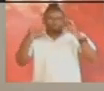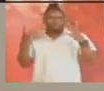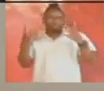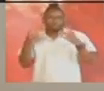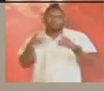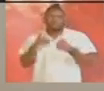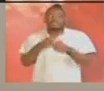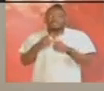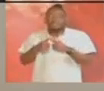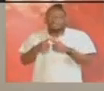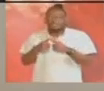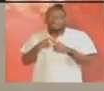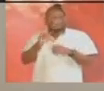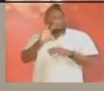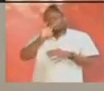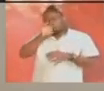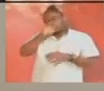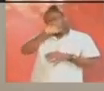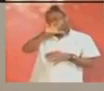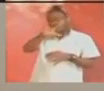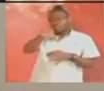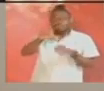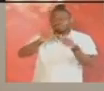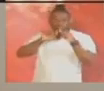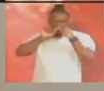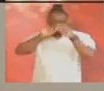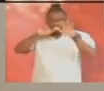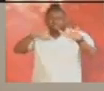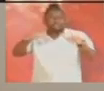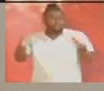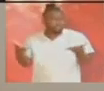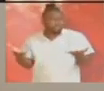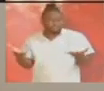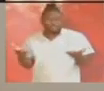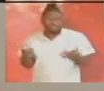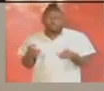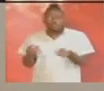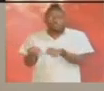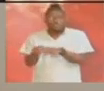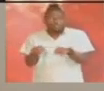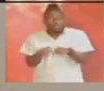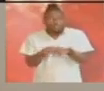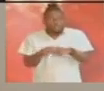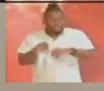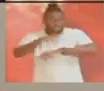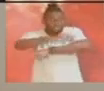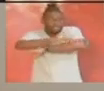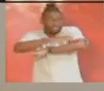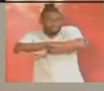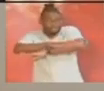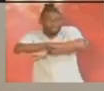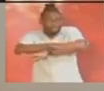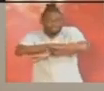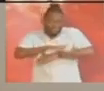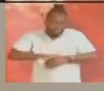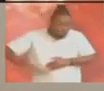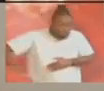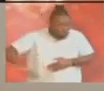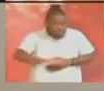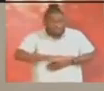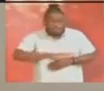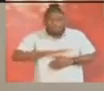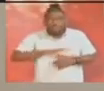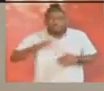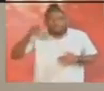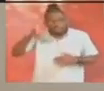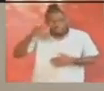other, and also surfaces. Therein lies the principles upon which the preventative measures